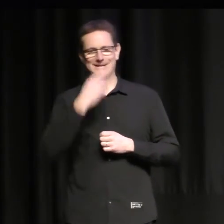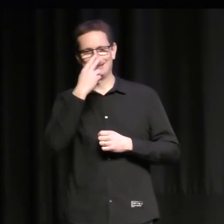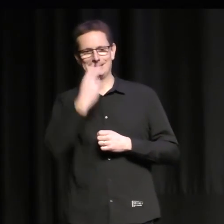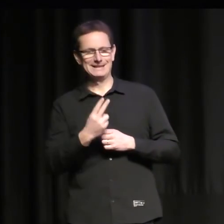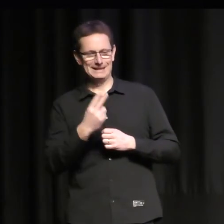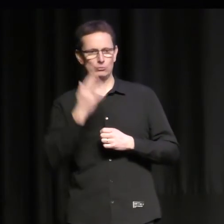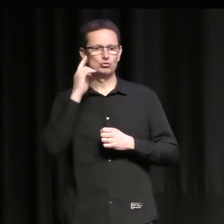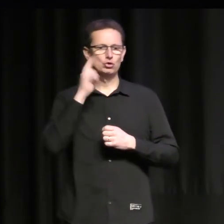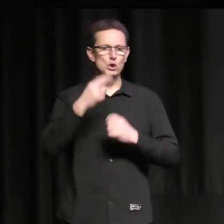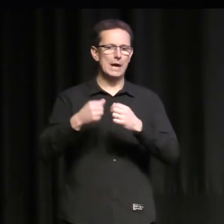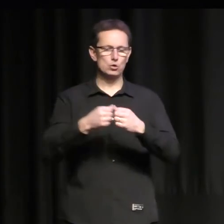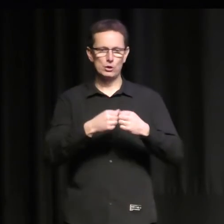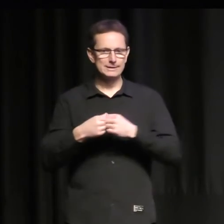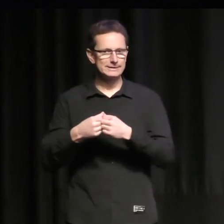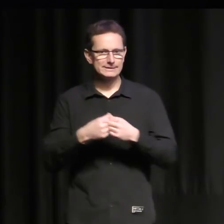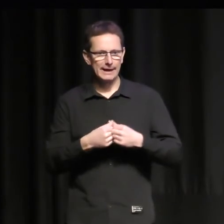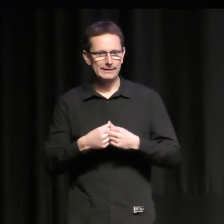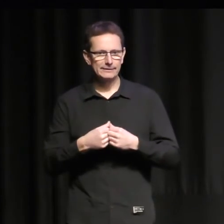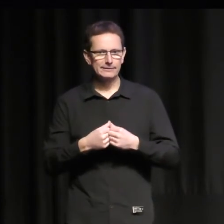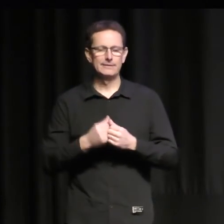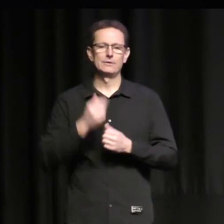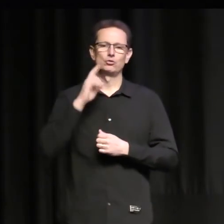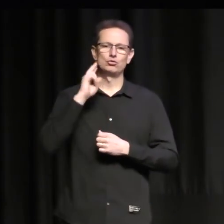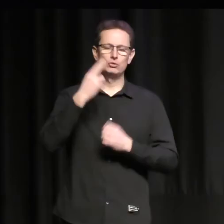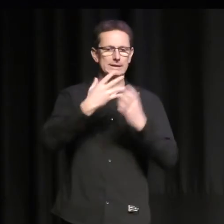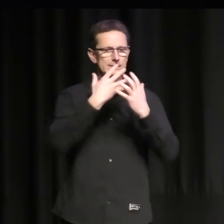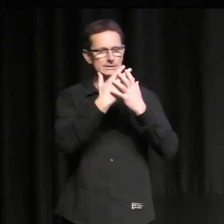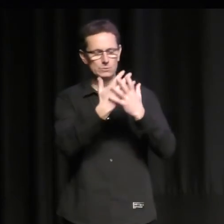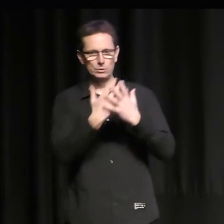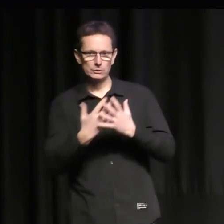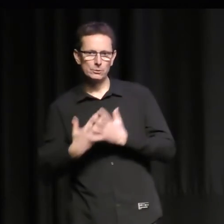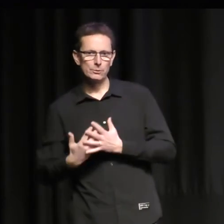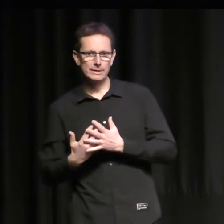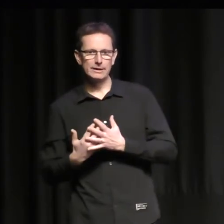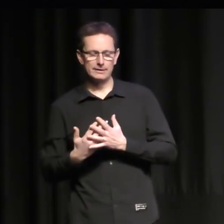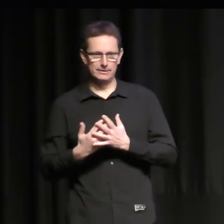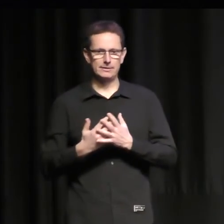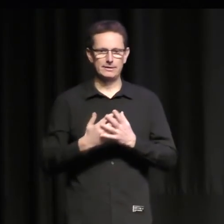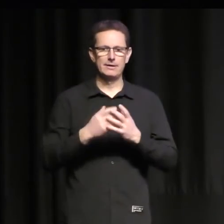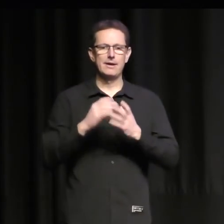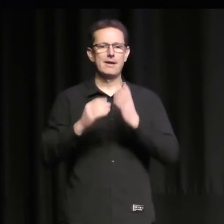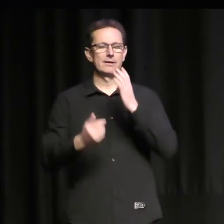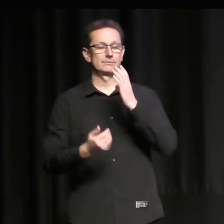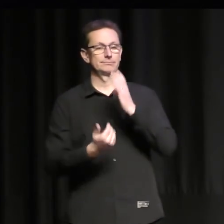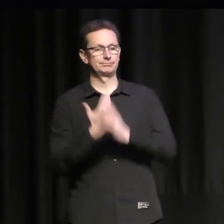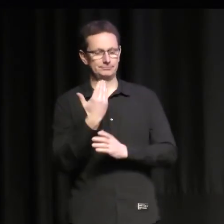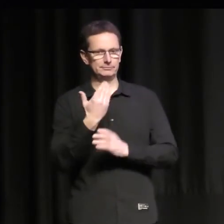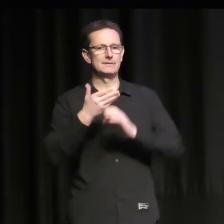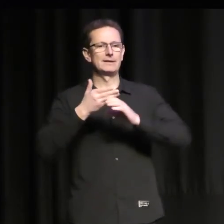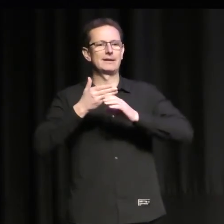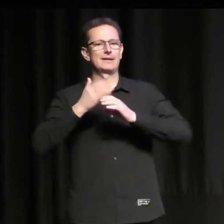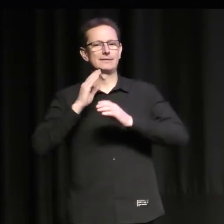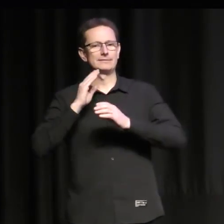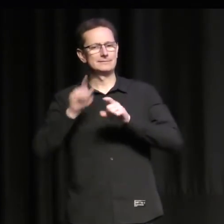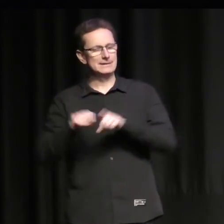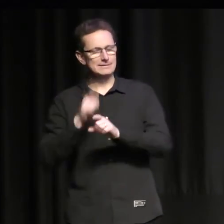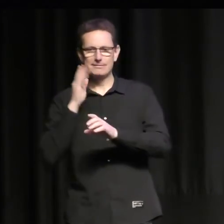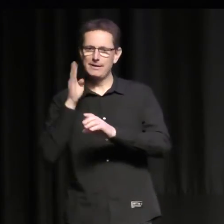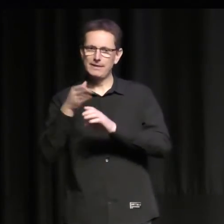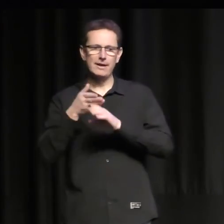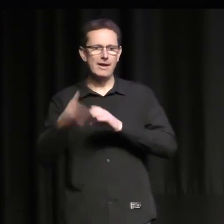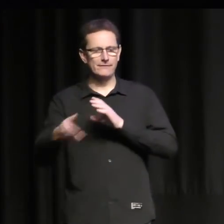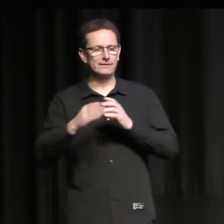new movements and new structures emerging very quickly after the ugliness started, particularly